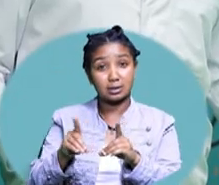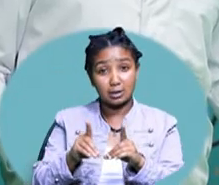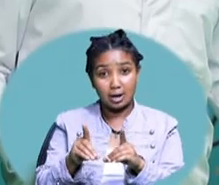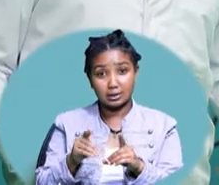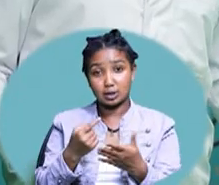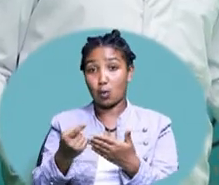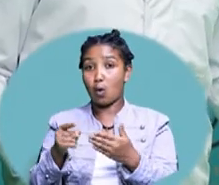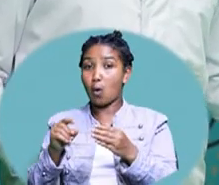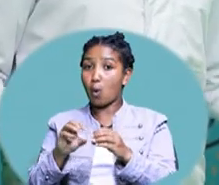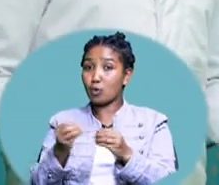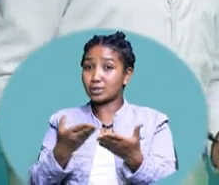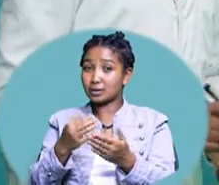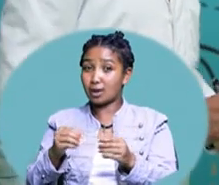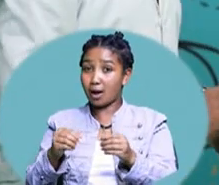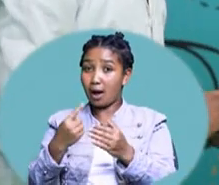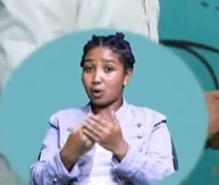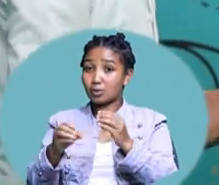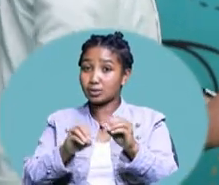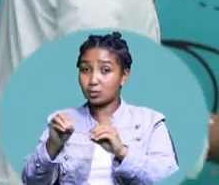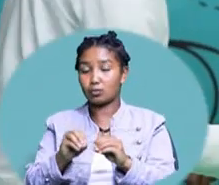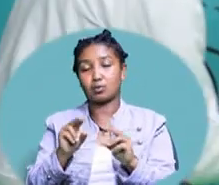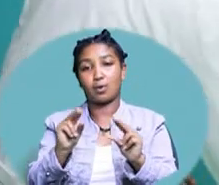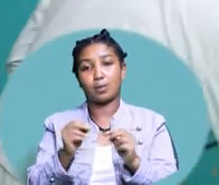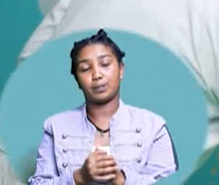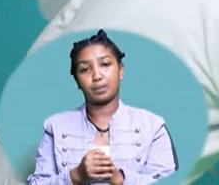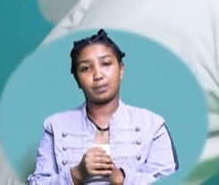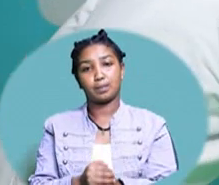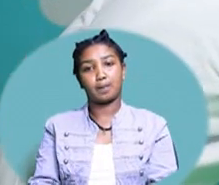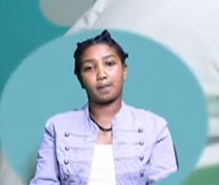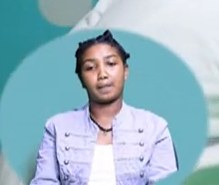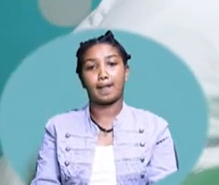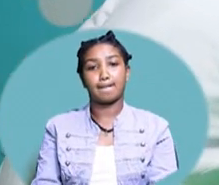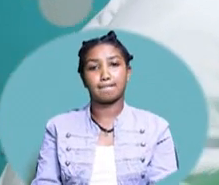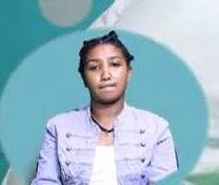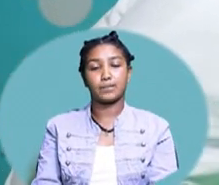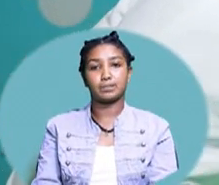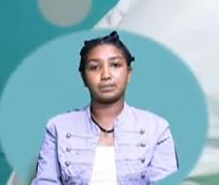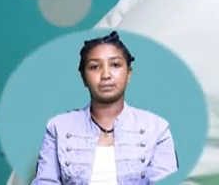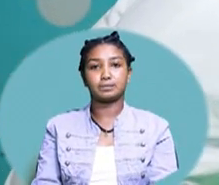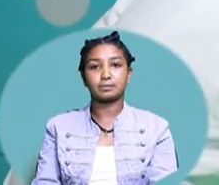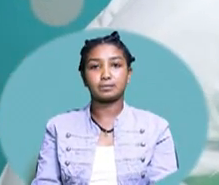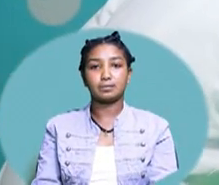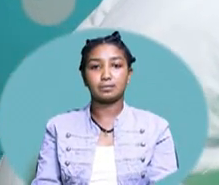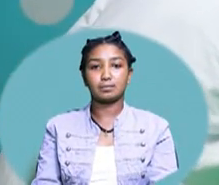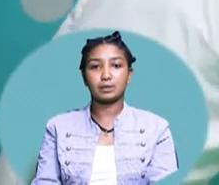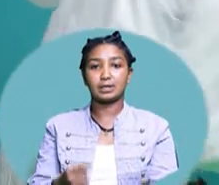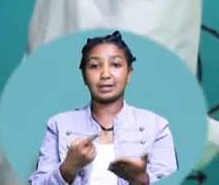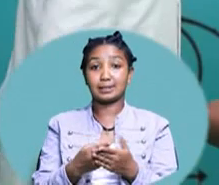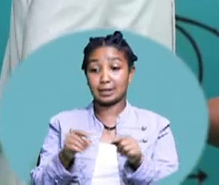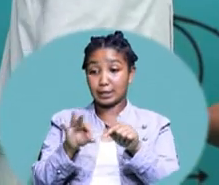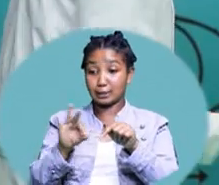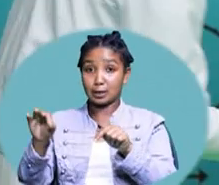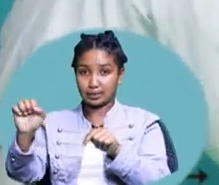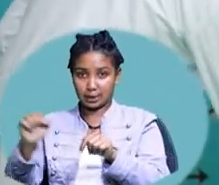force? No. But the object is moving to this side. This is a